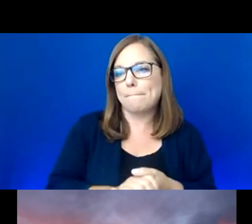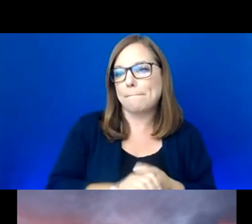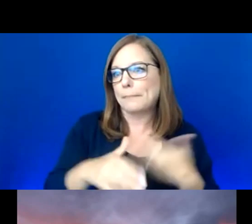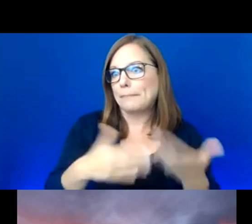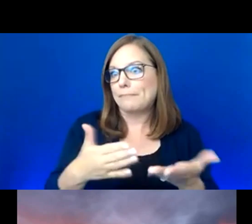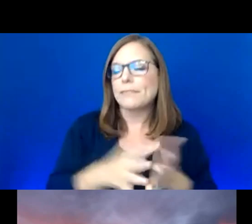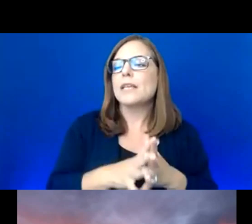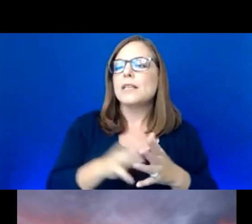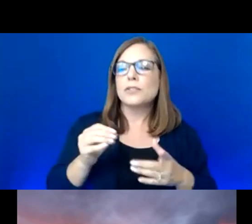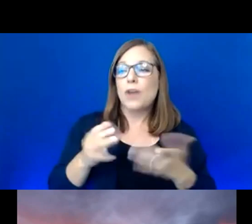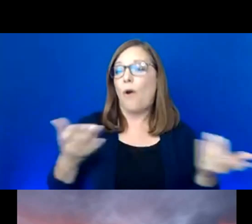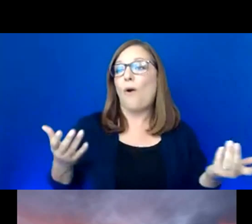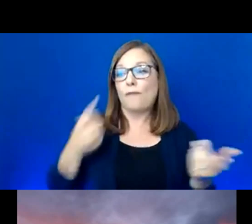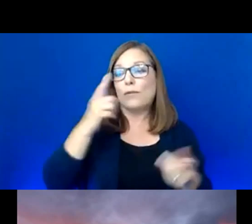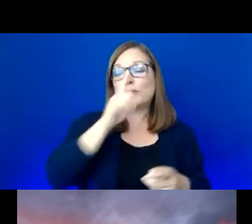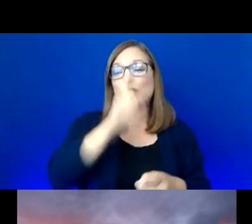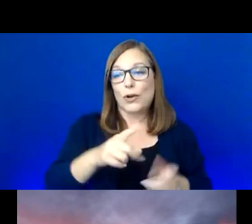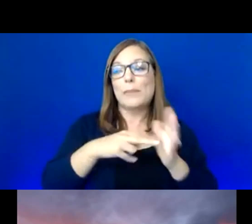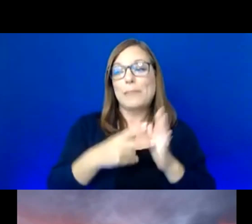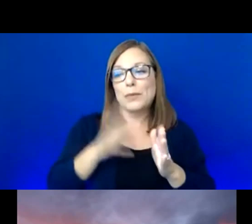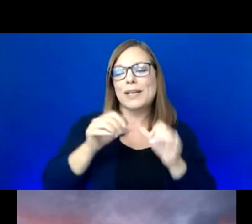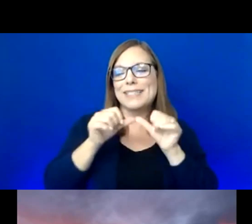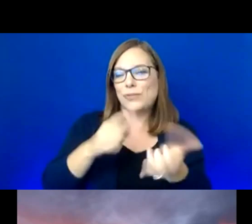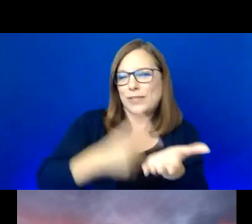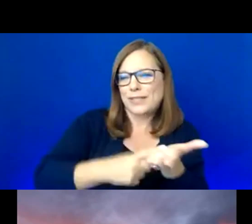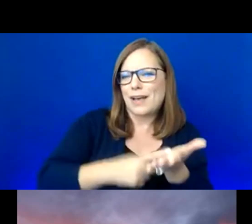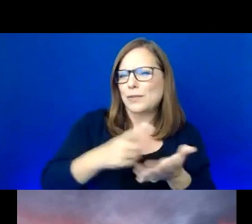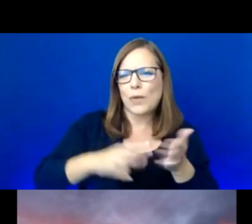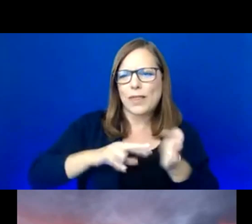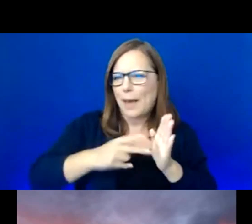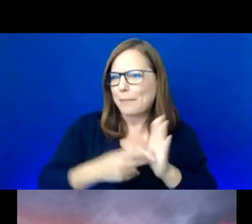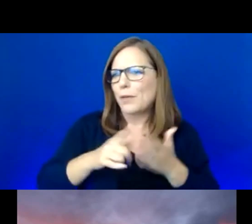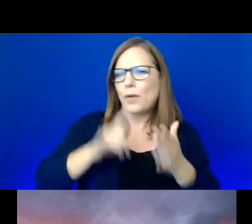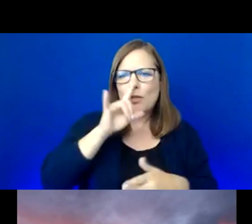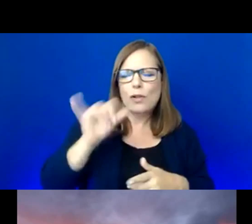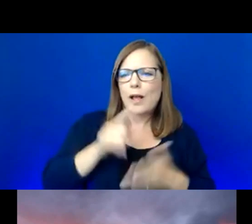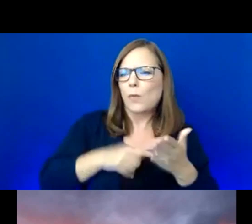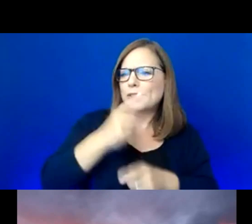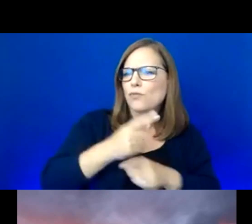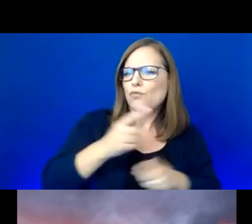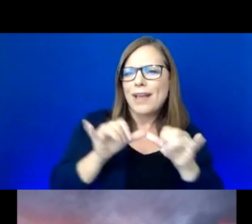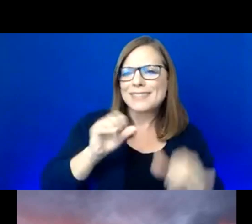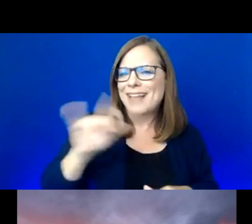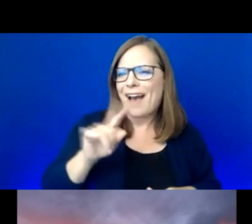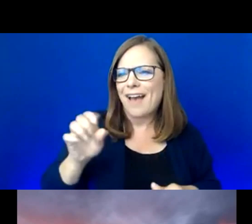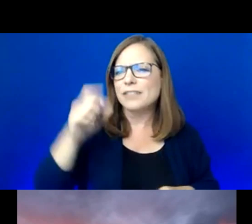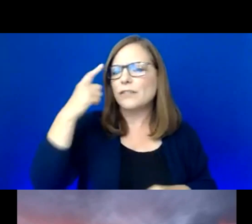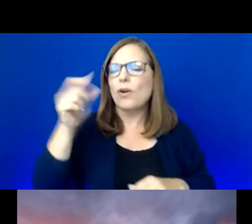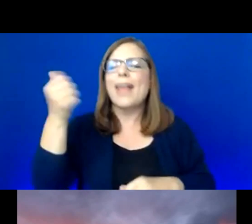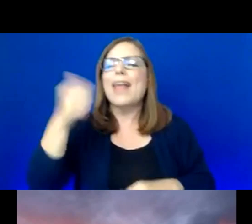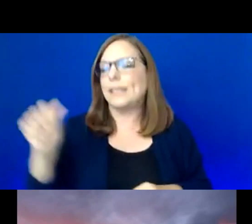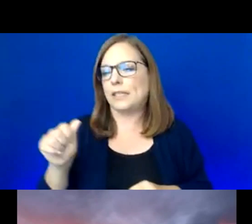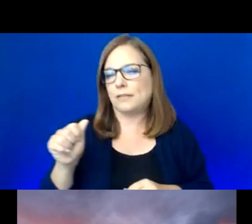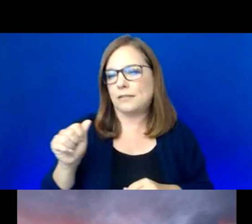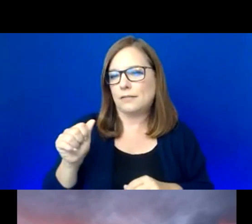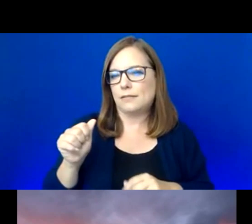doubt be ongoing conversation of what that right size of resources is, as there are with any service delivery system. And we should have that robustly.